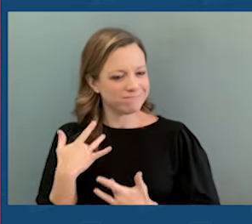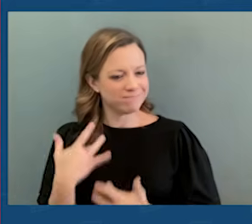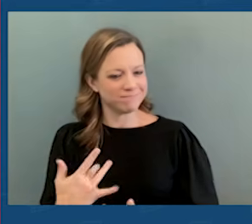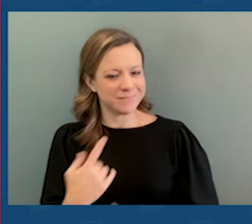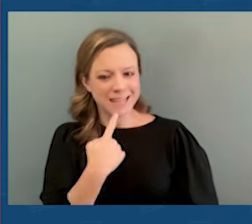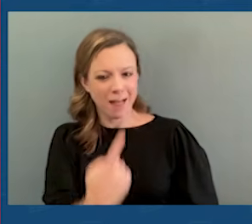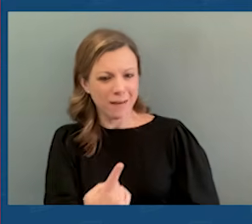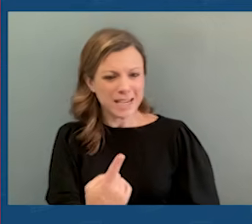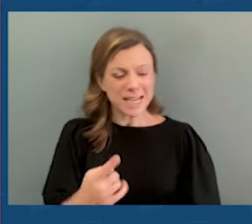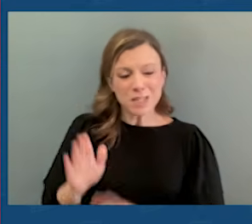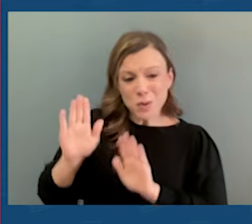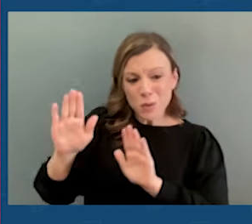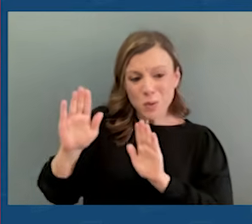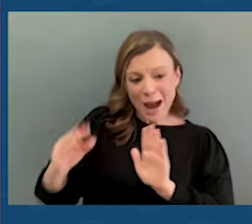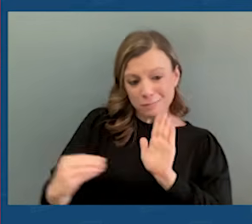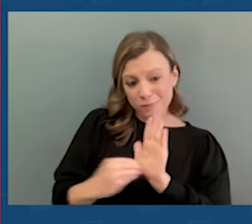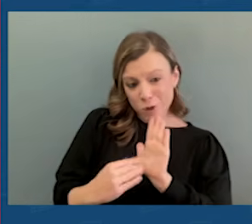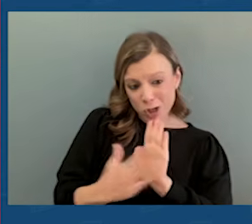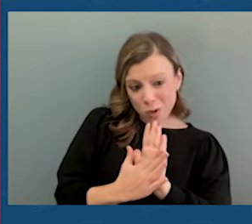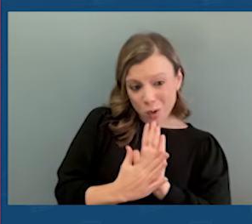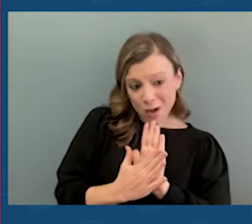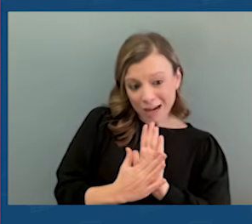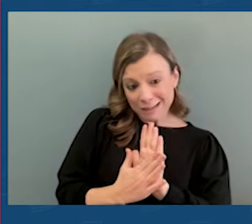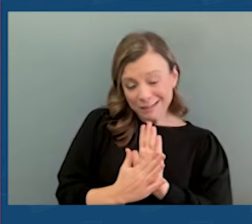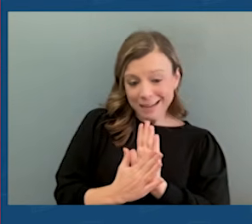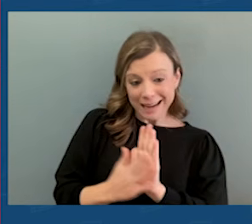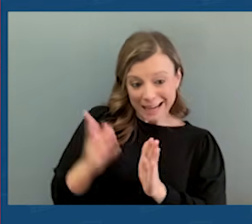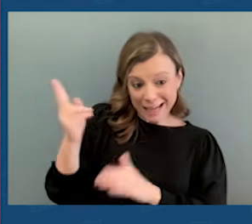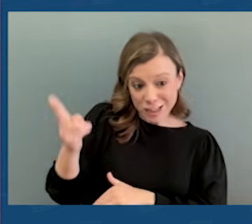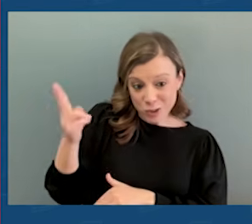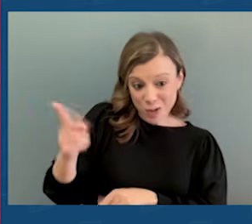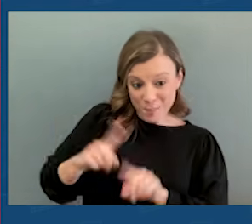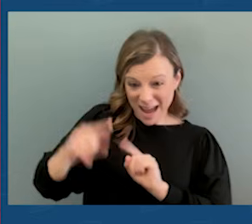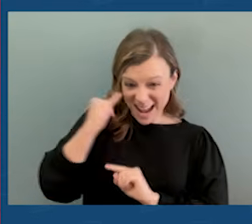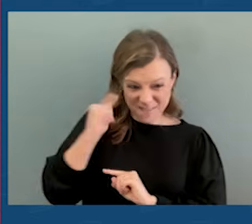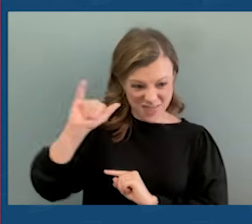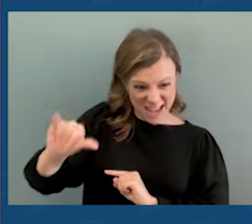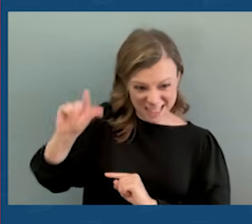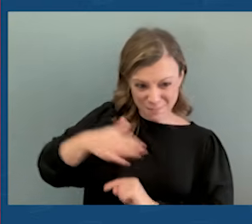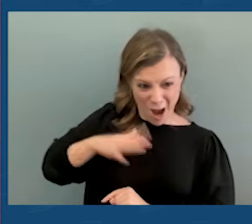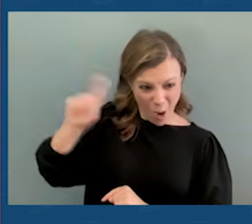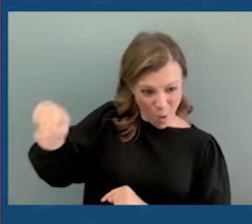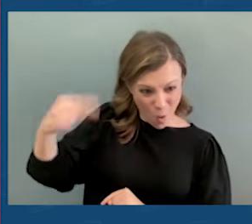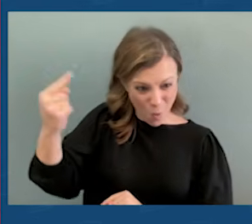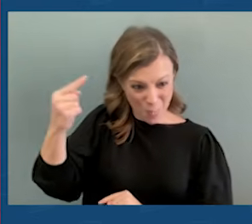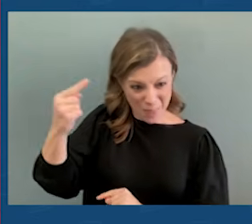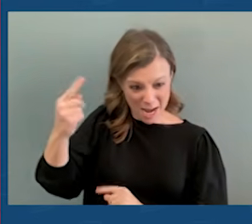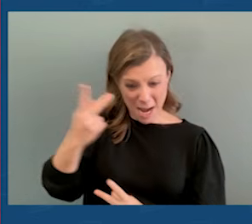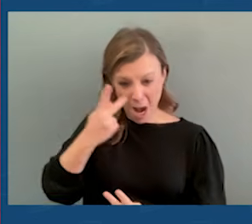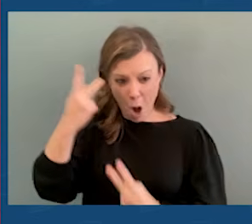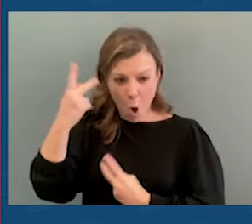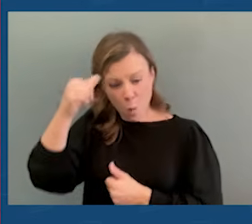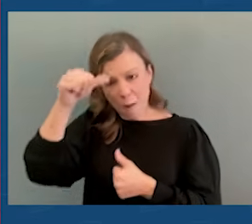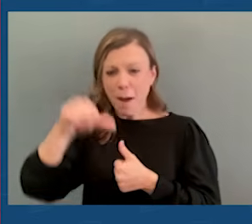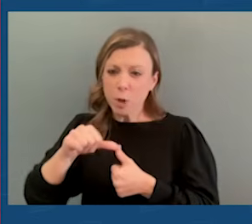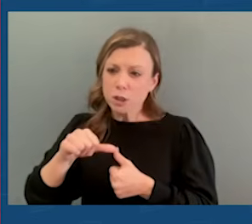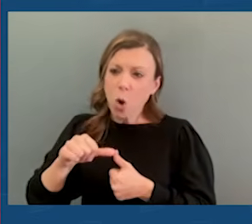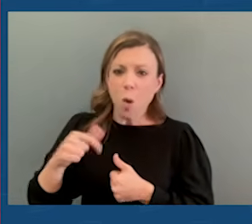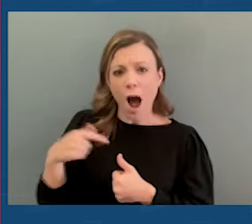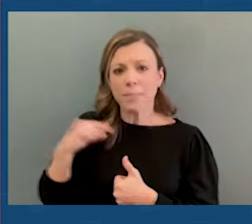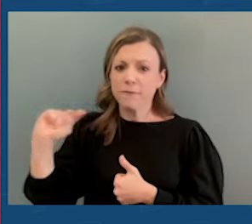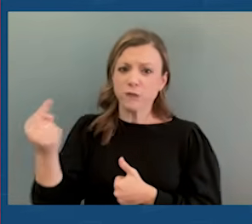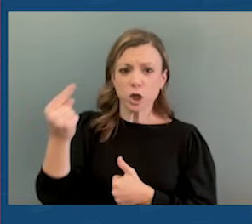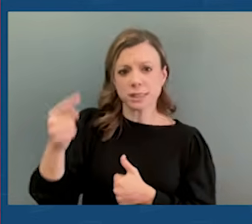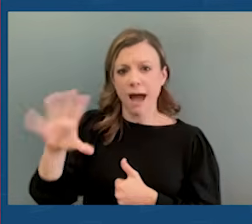in history, but if that's the only way that I'm going to be remembered when I'm done, then I would not have fulfilled, I'd say, the